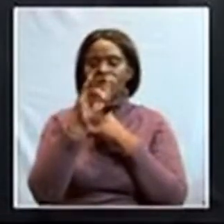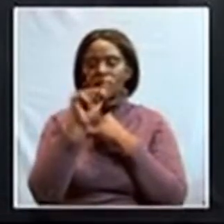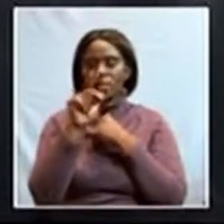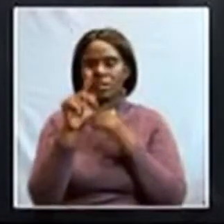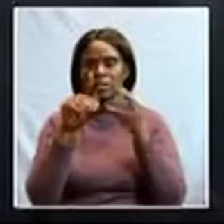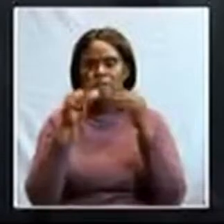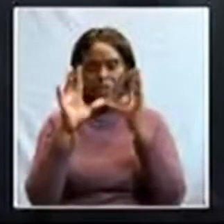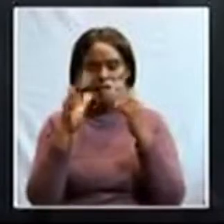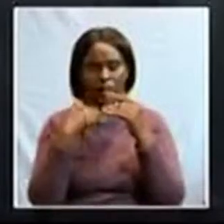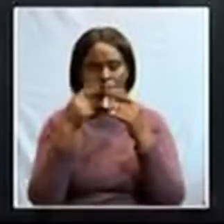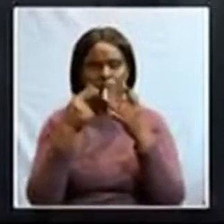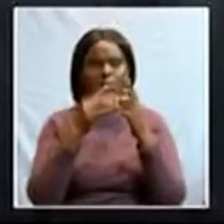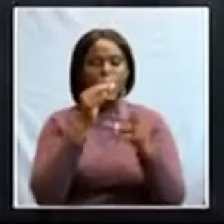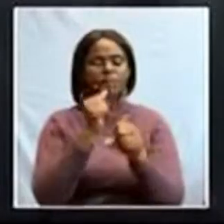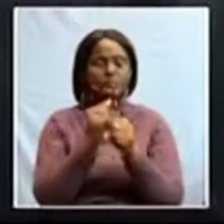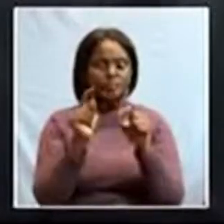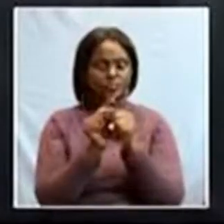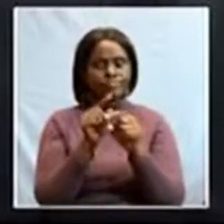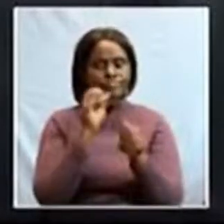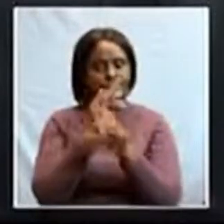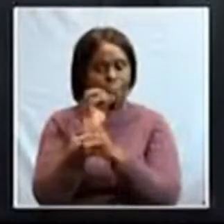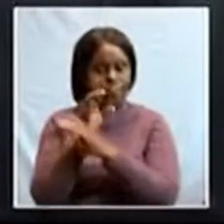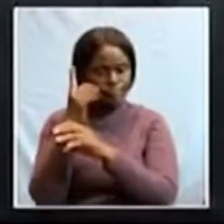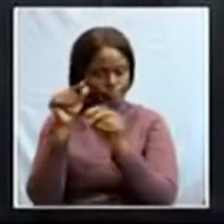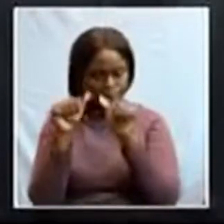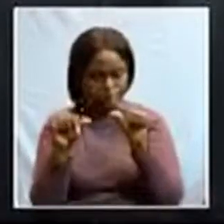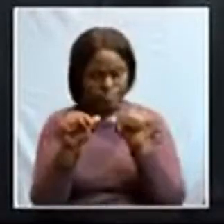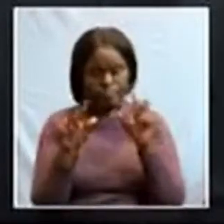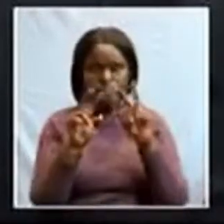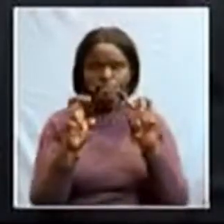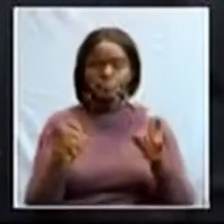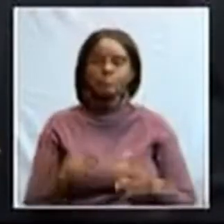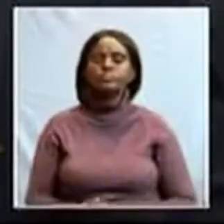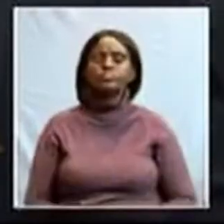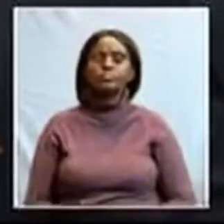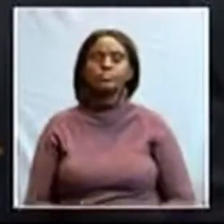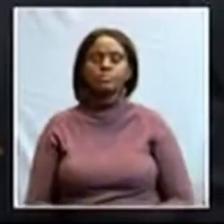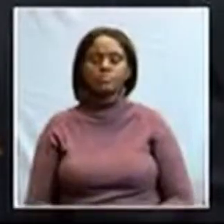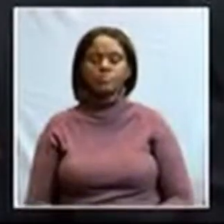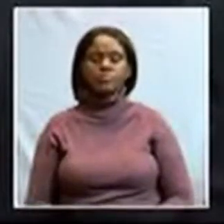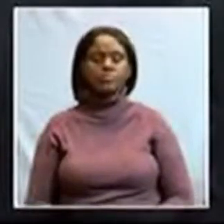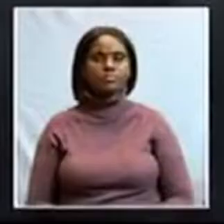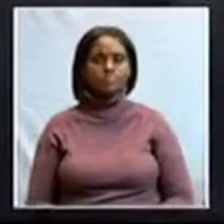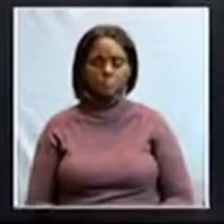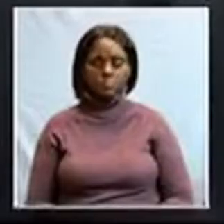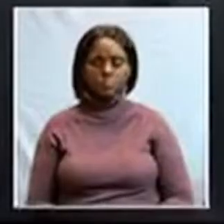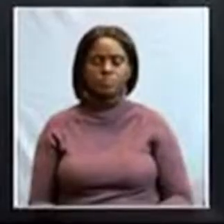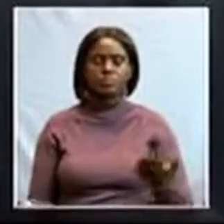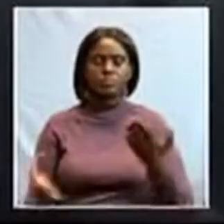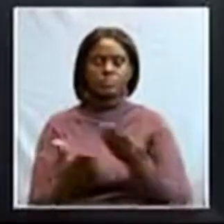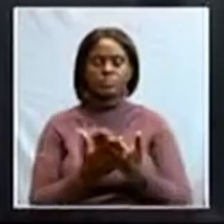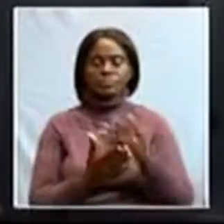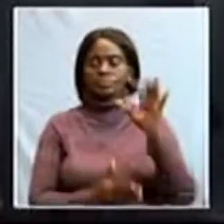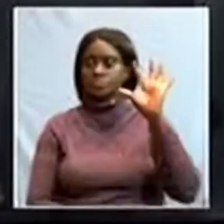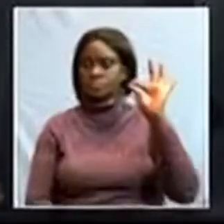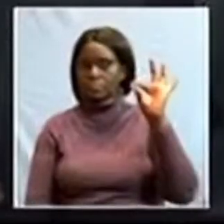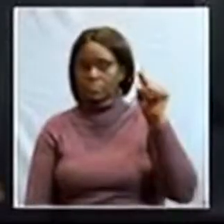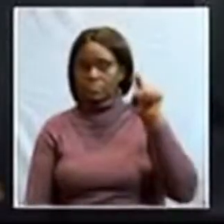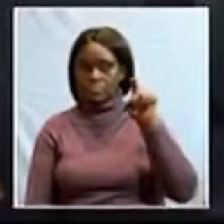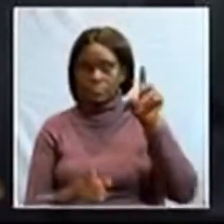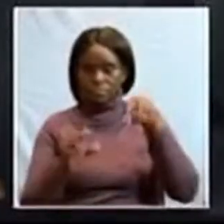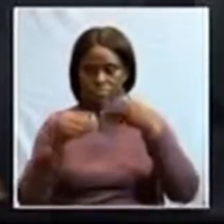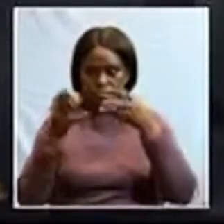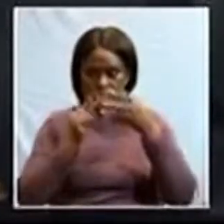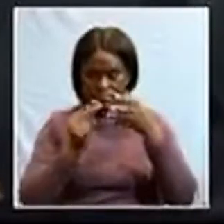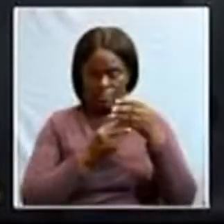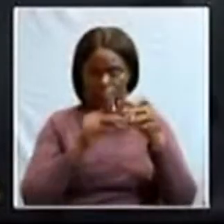suppliers have been obtained and ready for audit verification. And on appendix 9, they've given